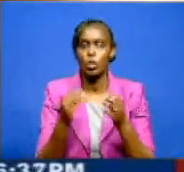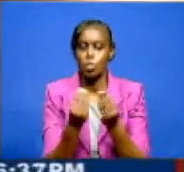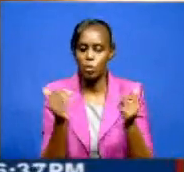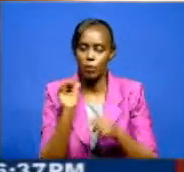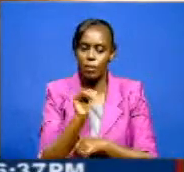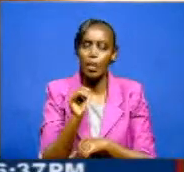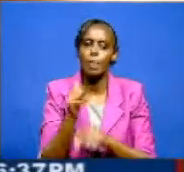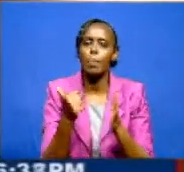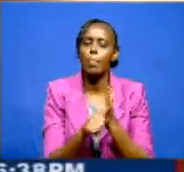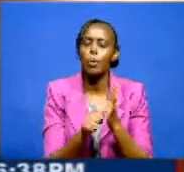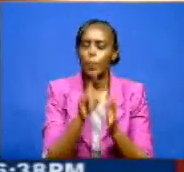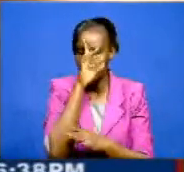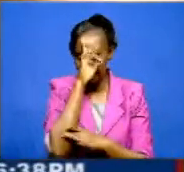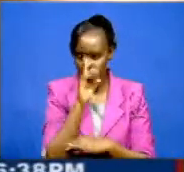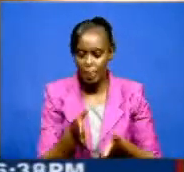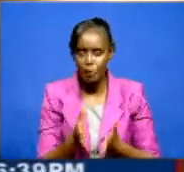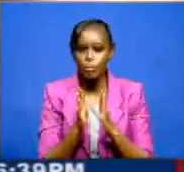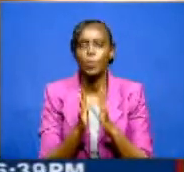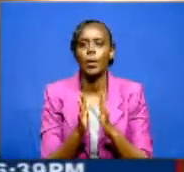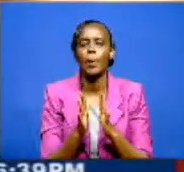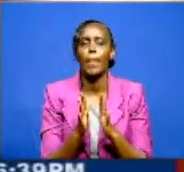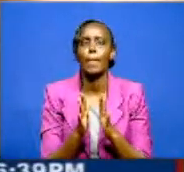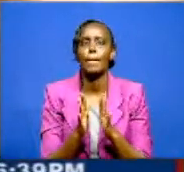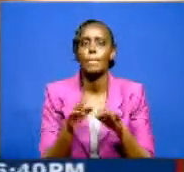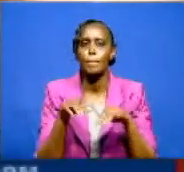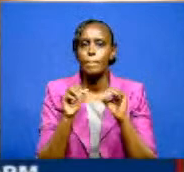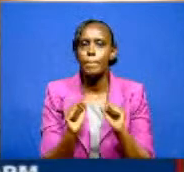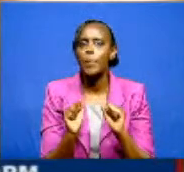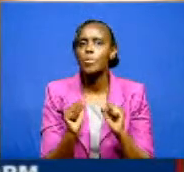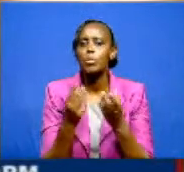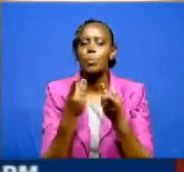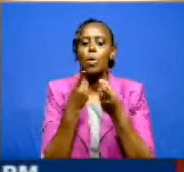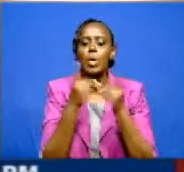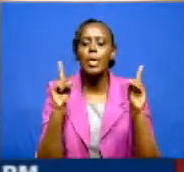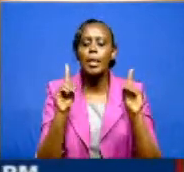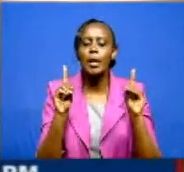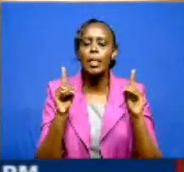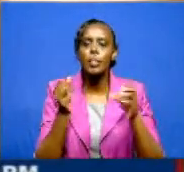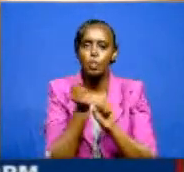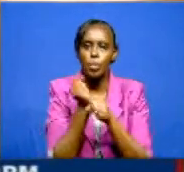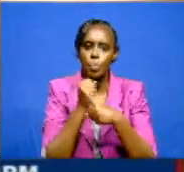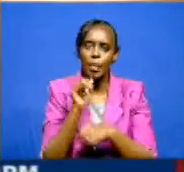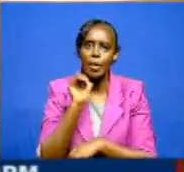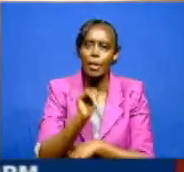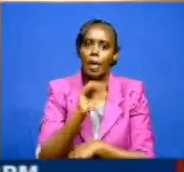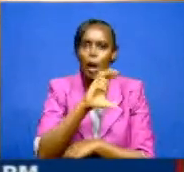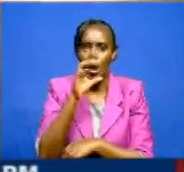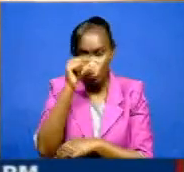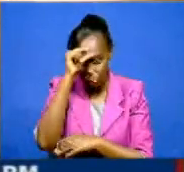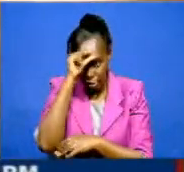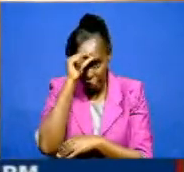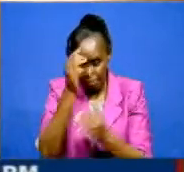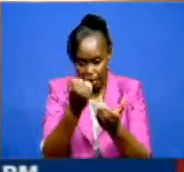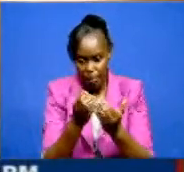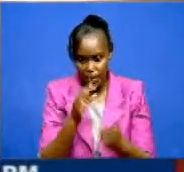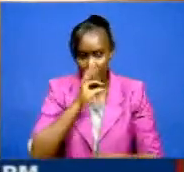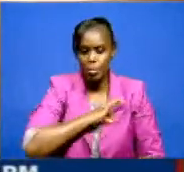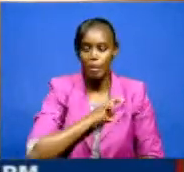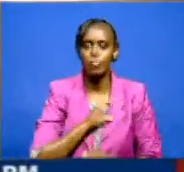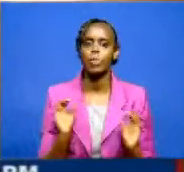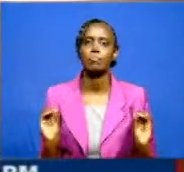issue seriously, so that a declaration can be made that counties are not receiving their